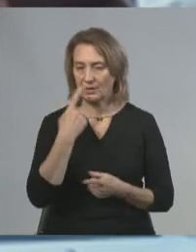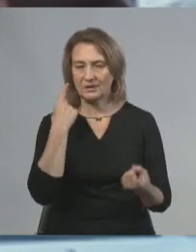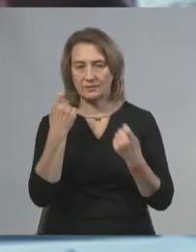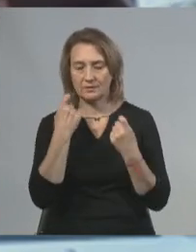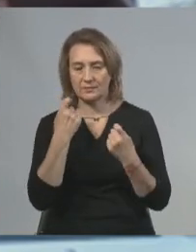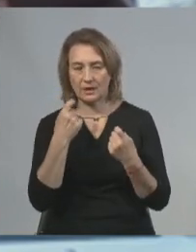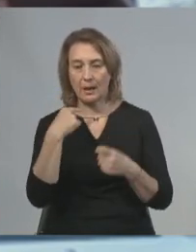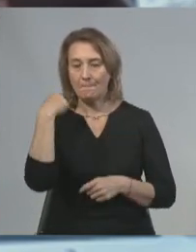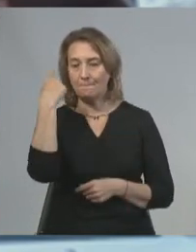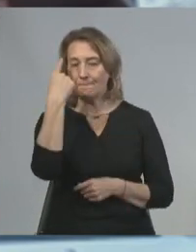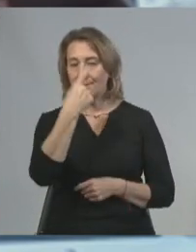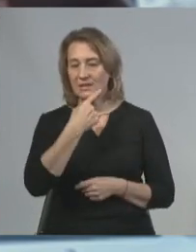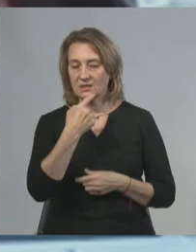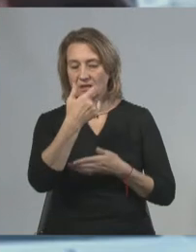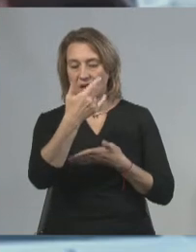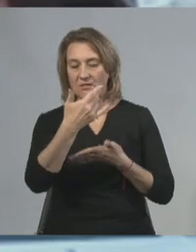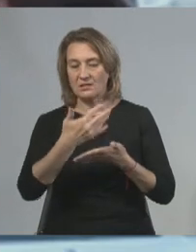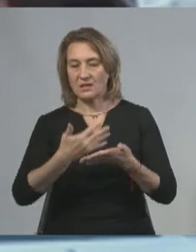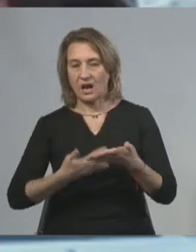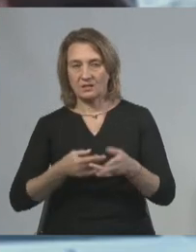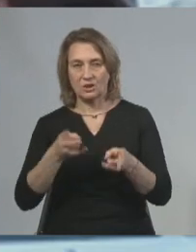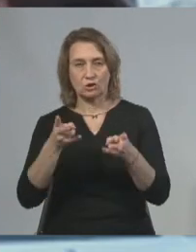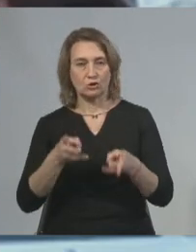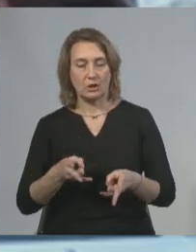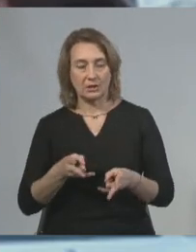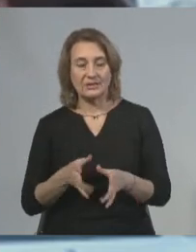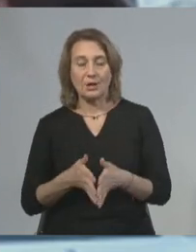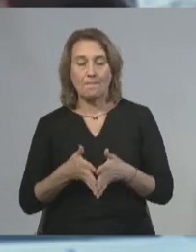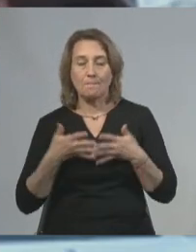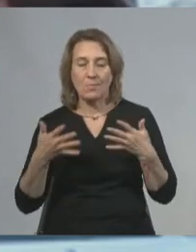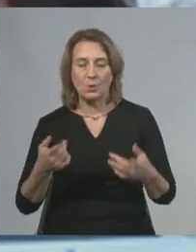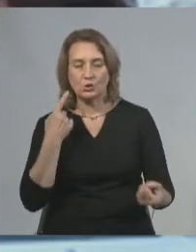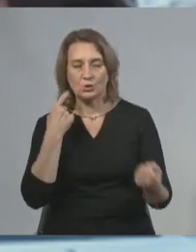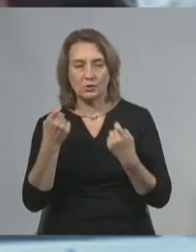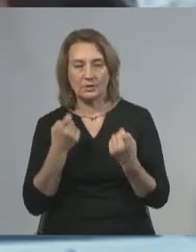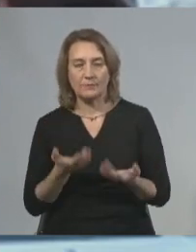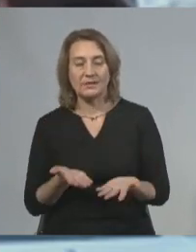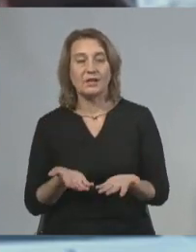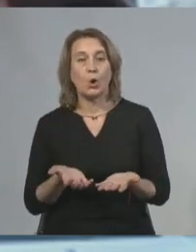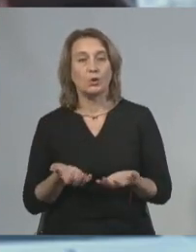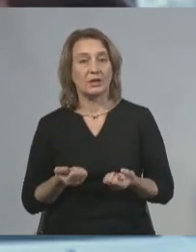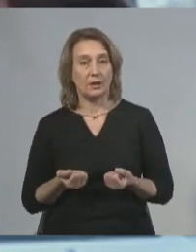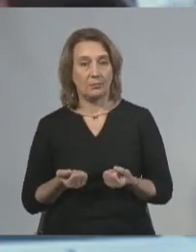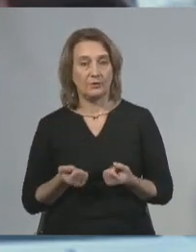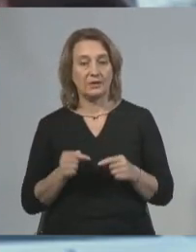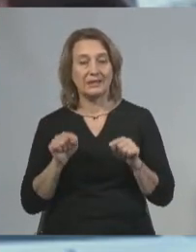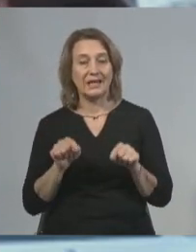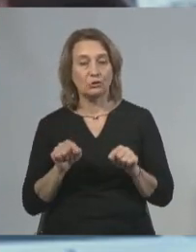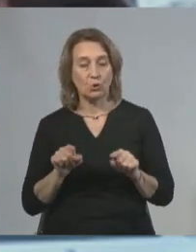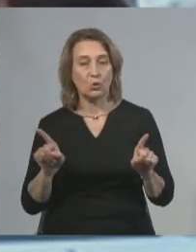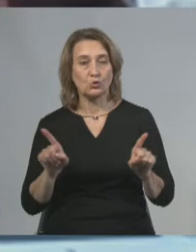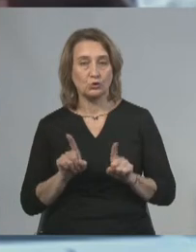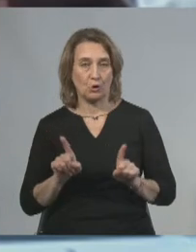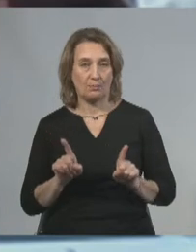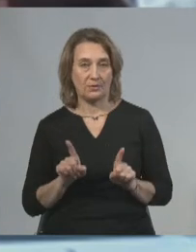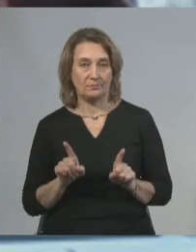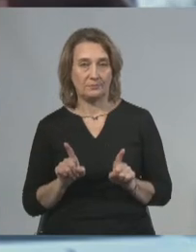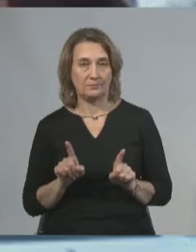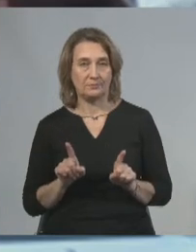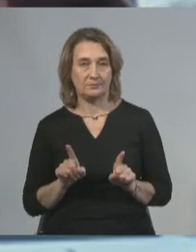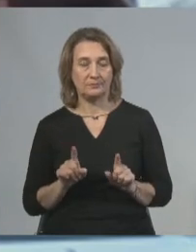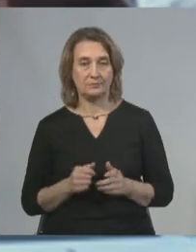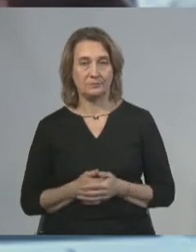um the more information you get the more uh you make the story um uh uh